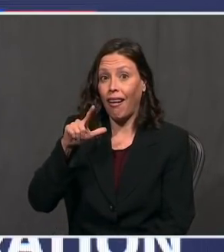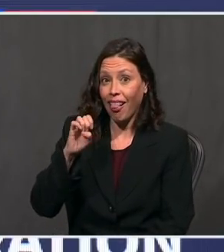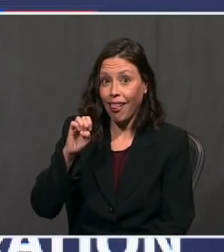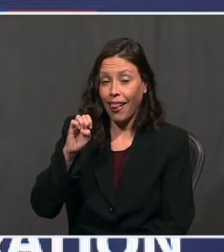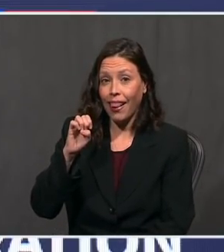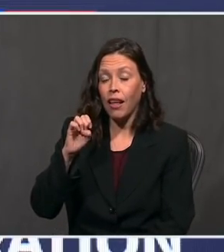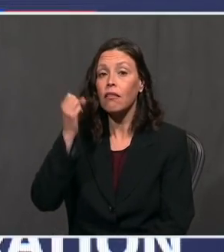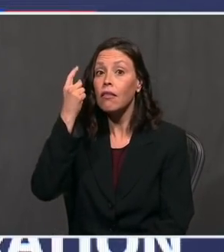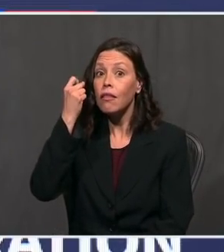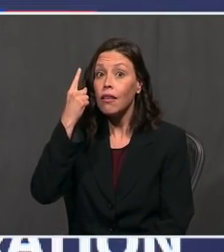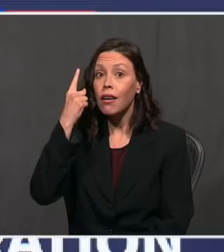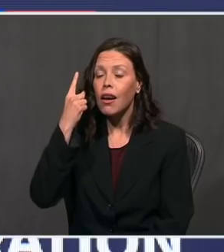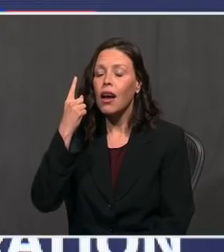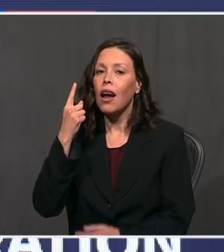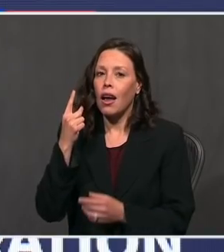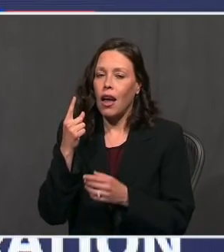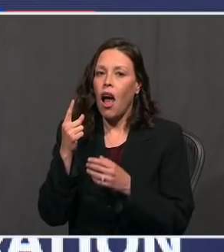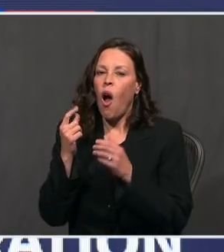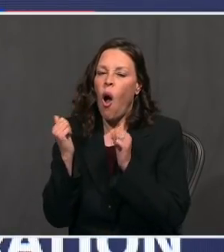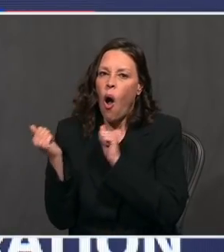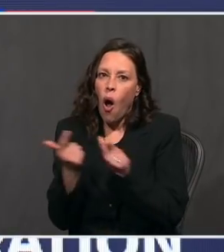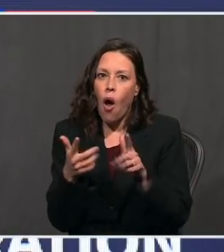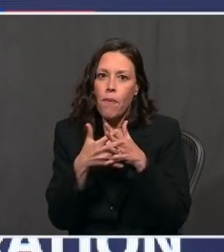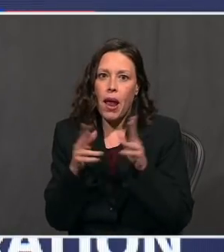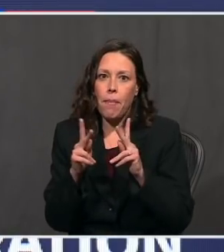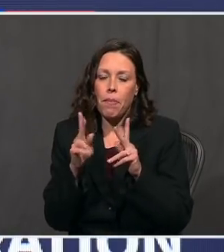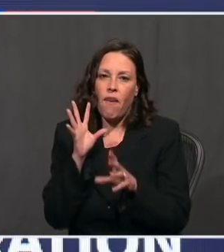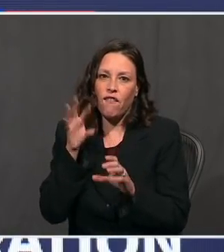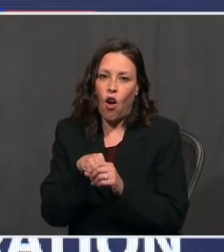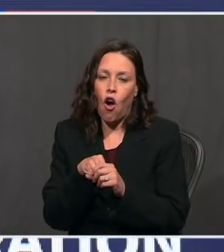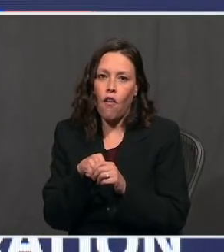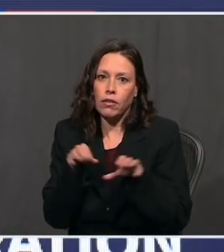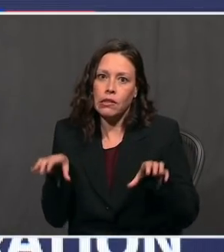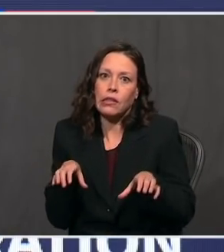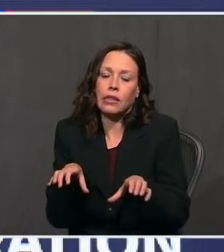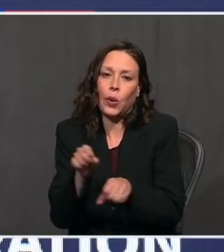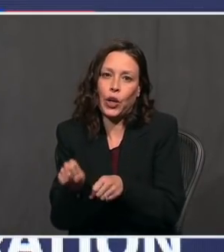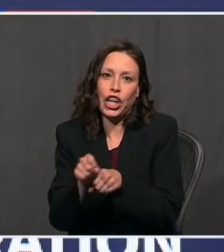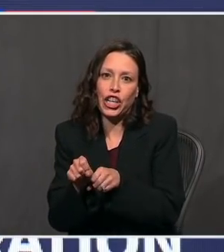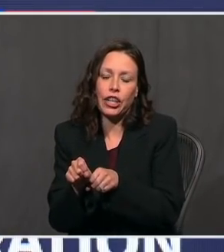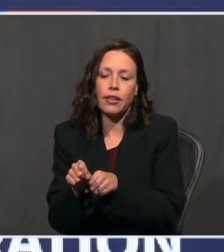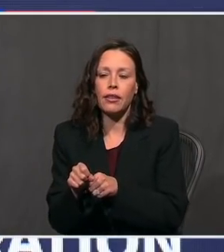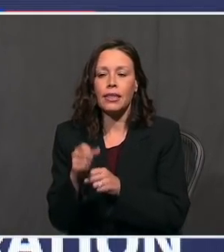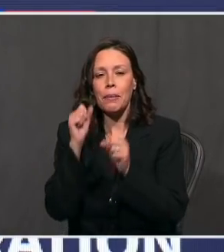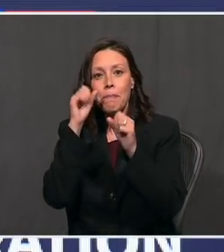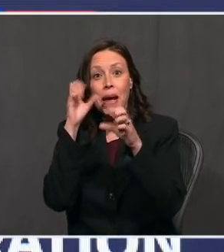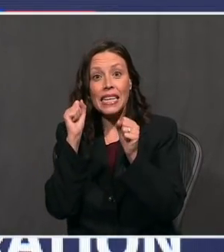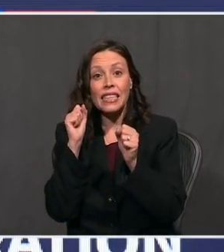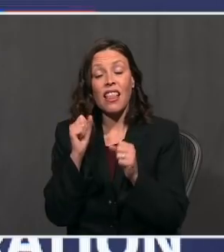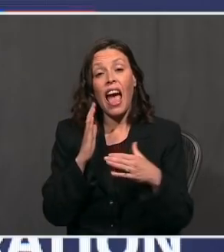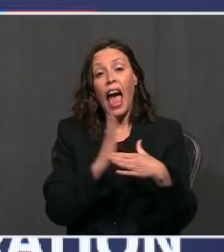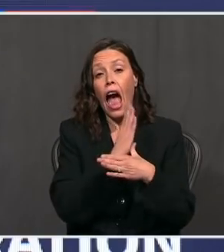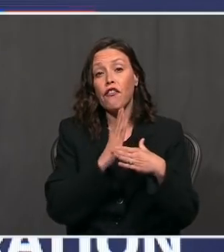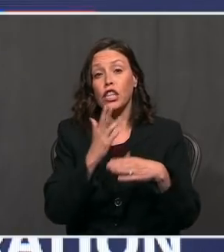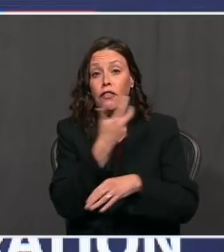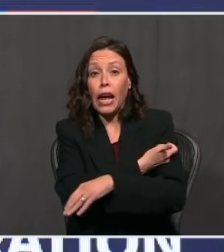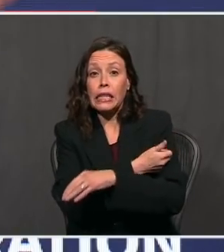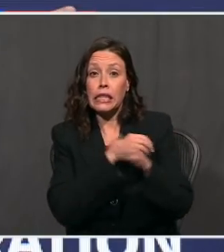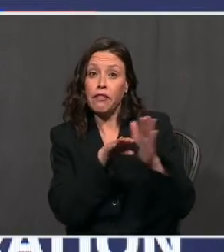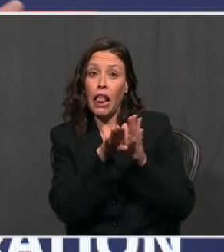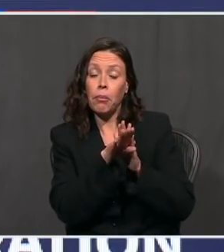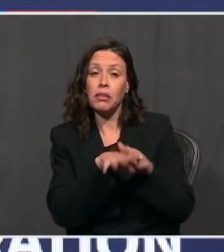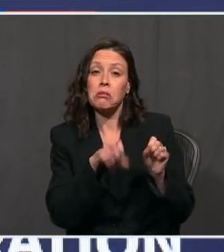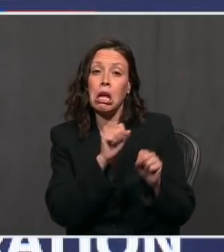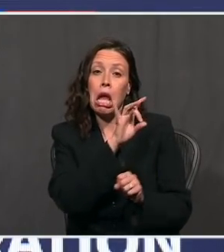accomplishment of all of the American people. It's amazing to think that the average development timeline for a vaccine can take 8